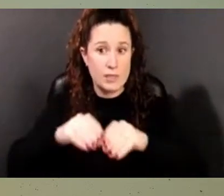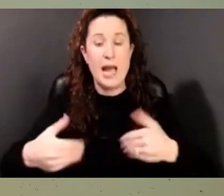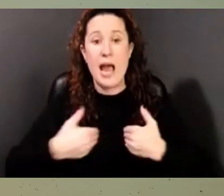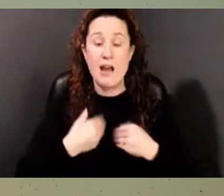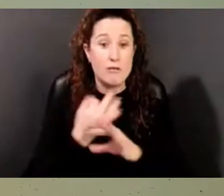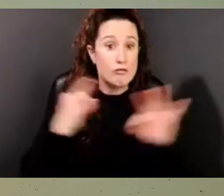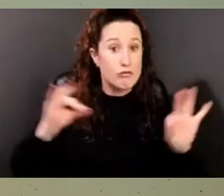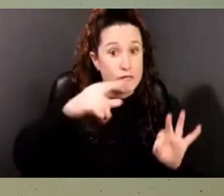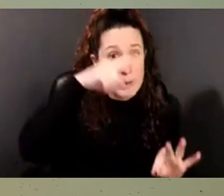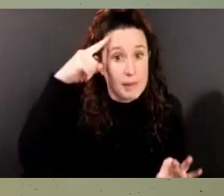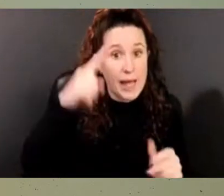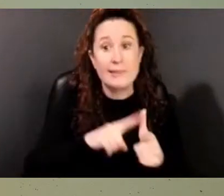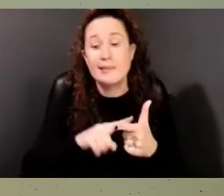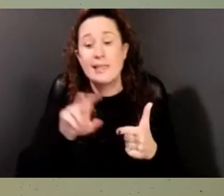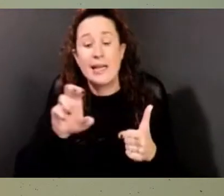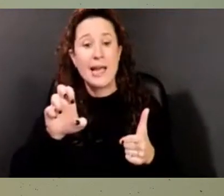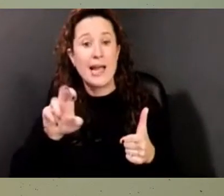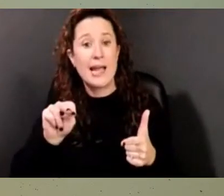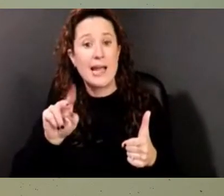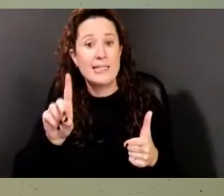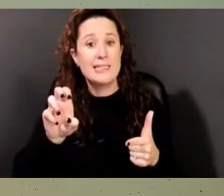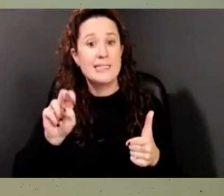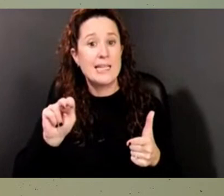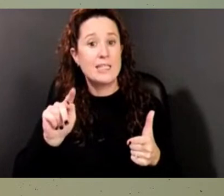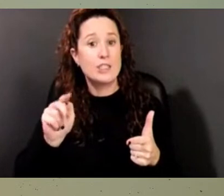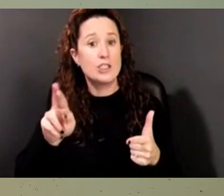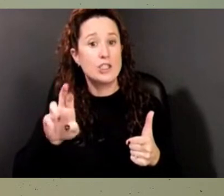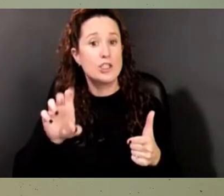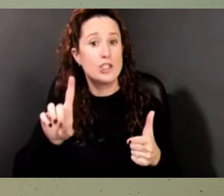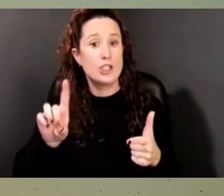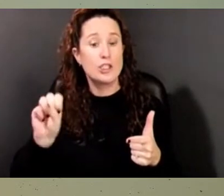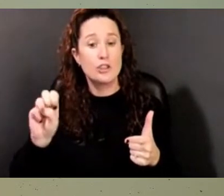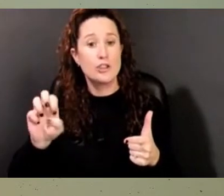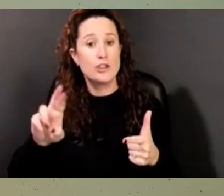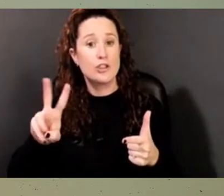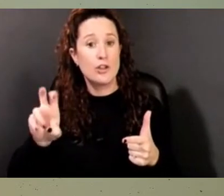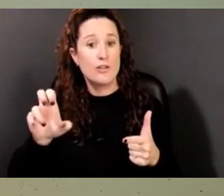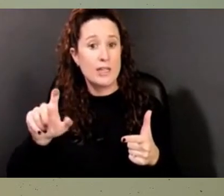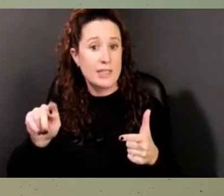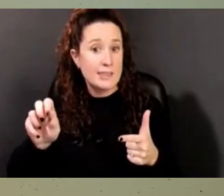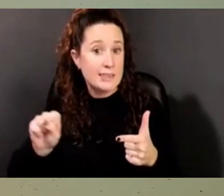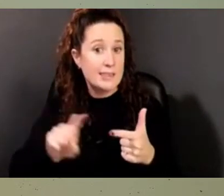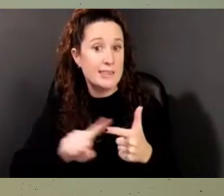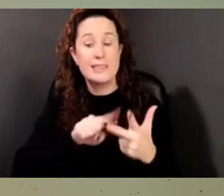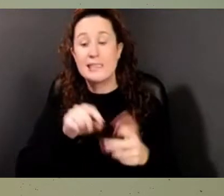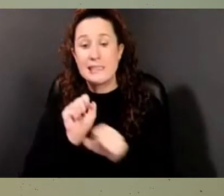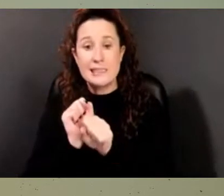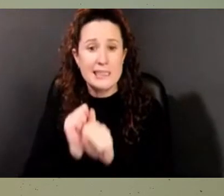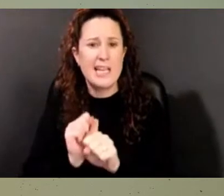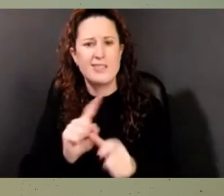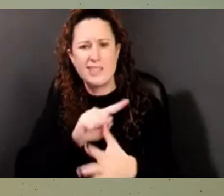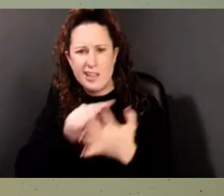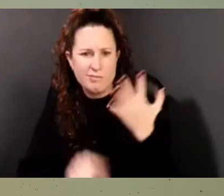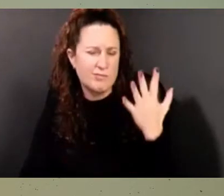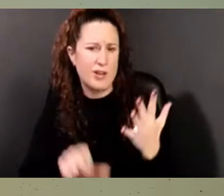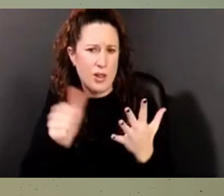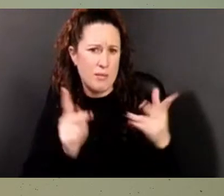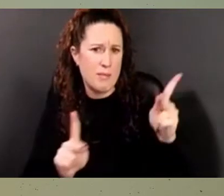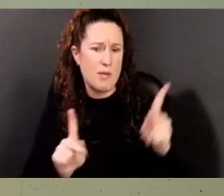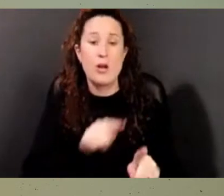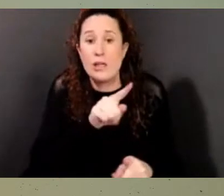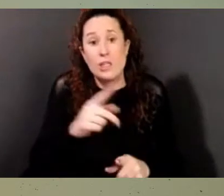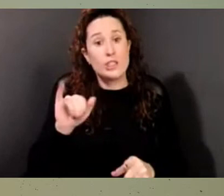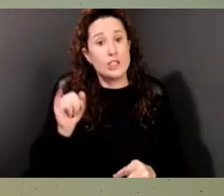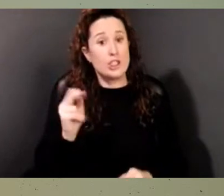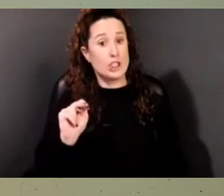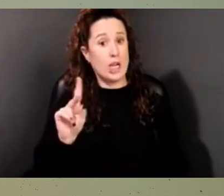blacks, indentured servants, and enslaved individuals. John Dickinson leased his various properties to both white